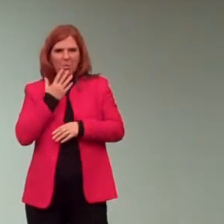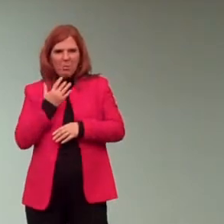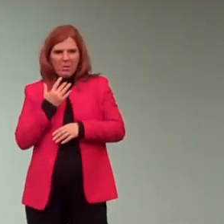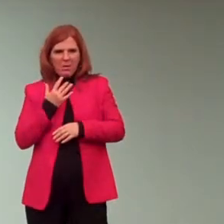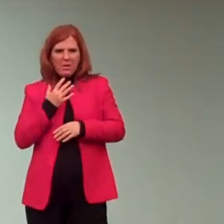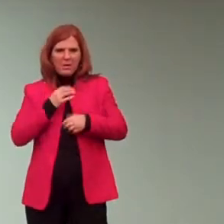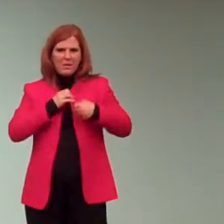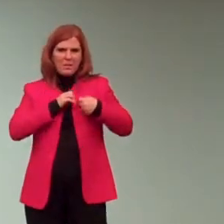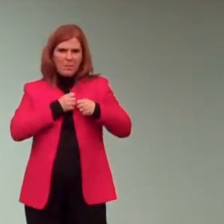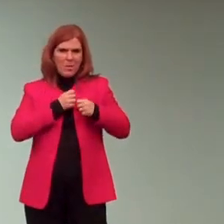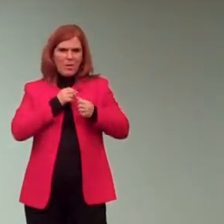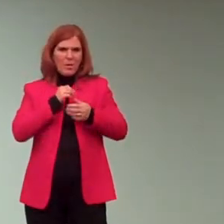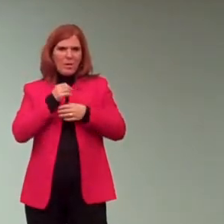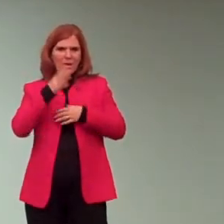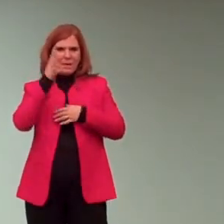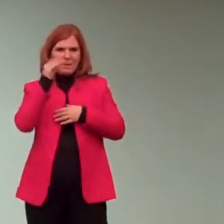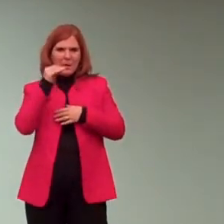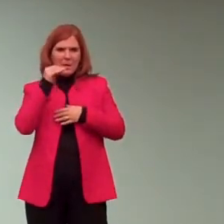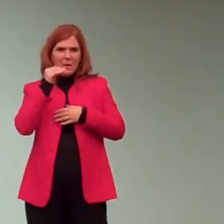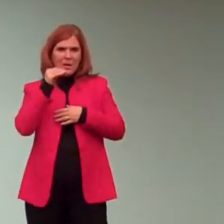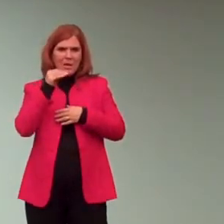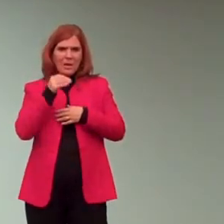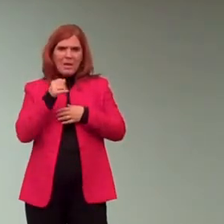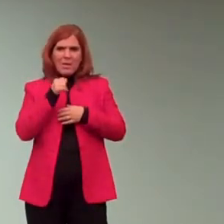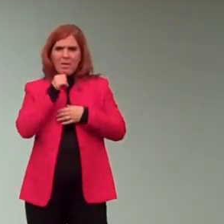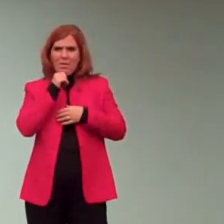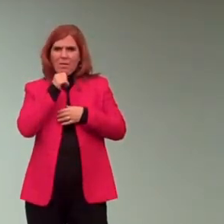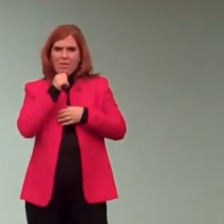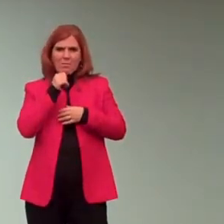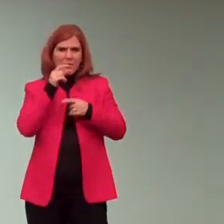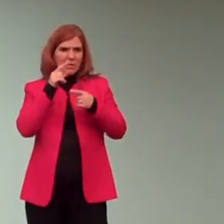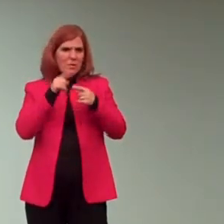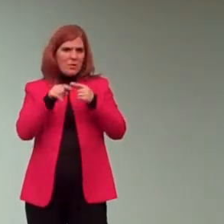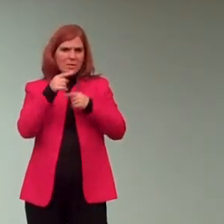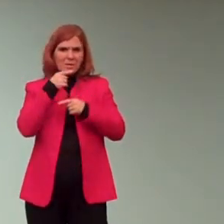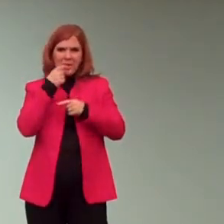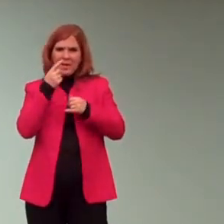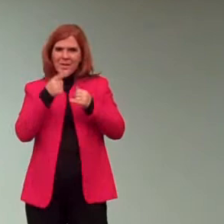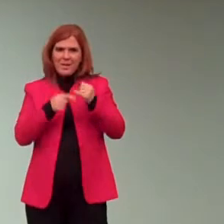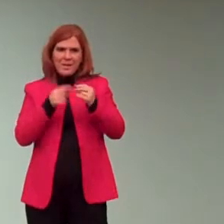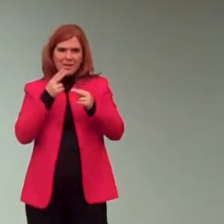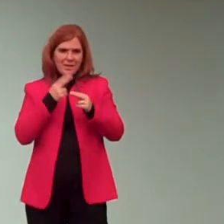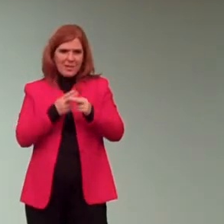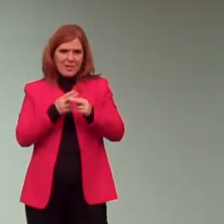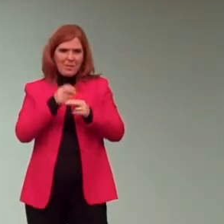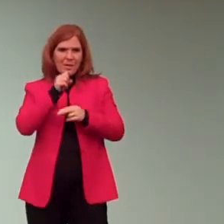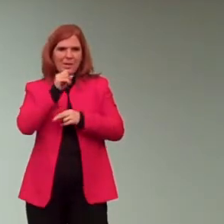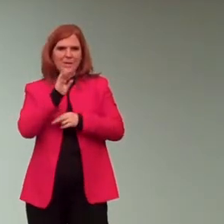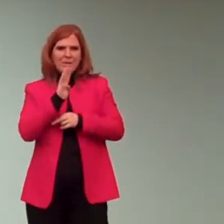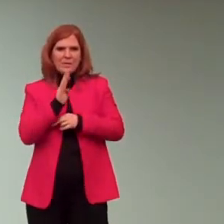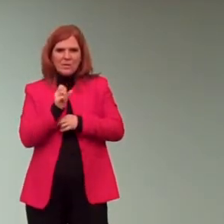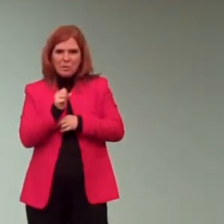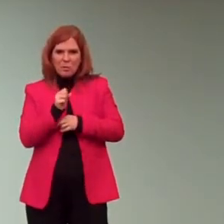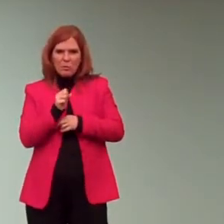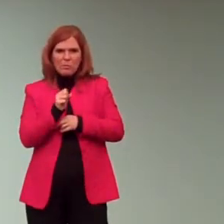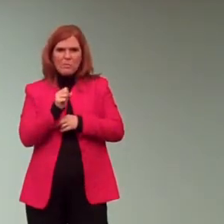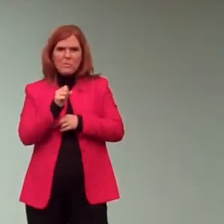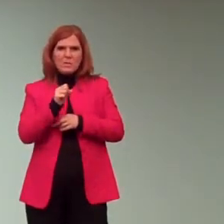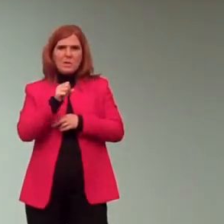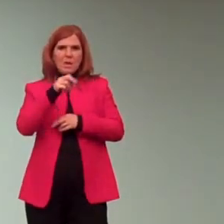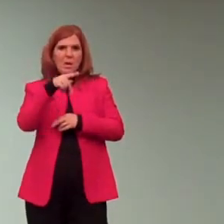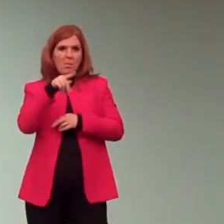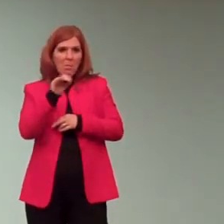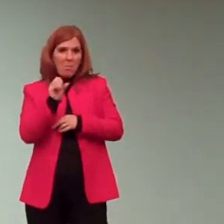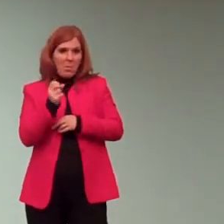marrow of the men with the barbaric, unpronounceable names, the Serb names and Czech names,